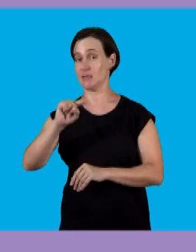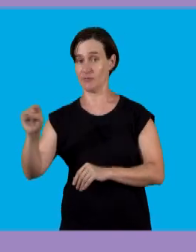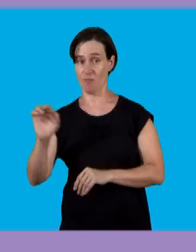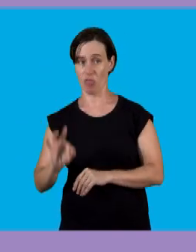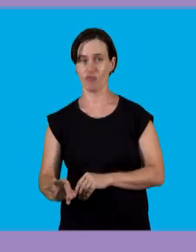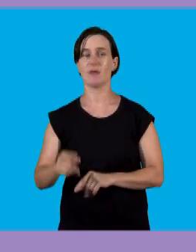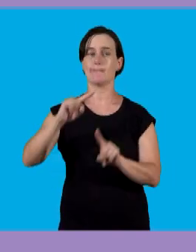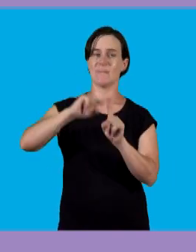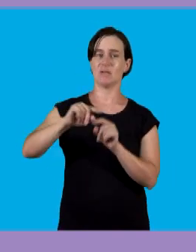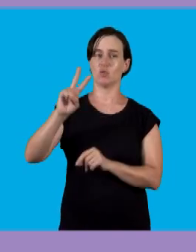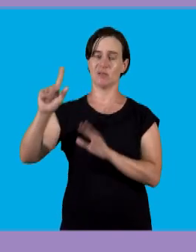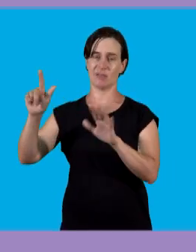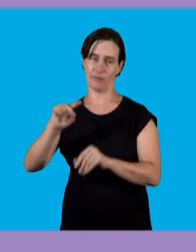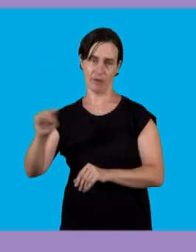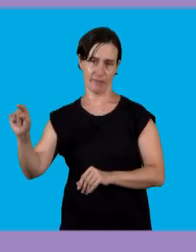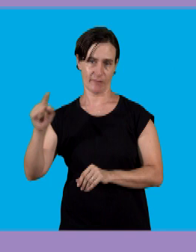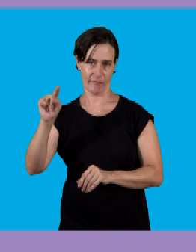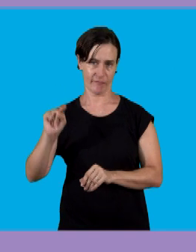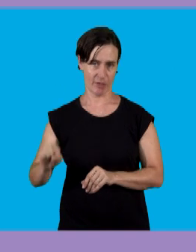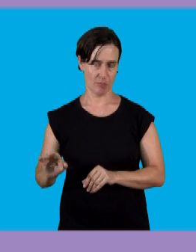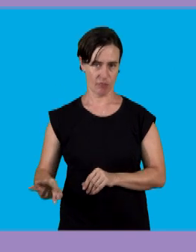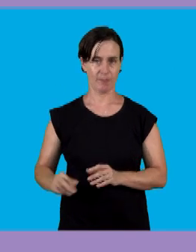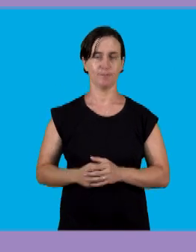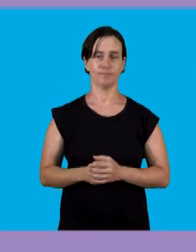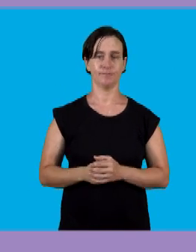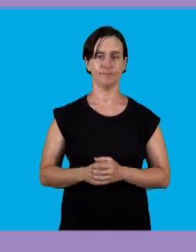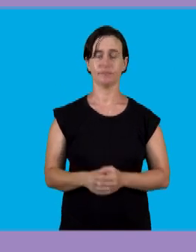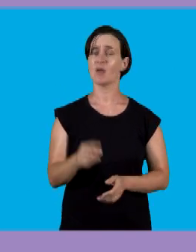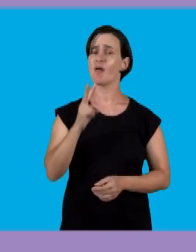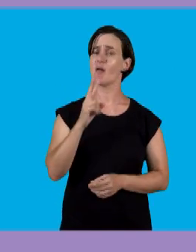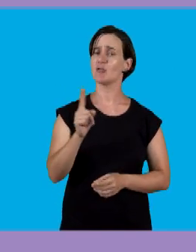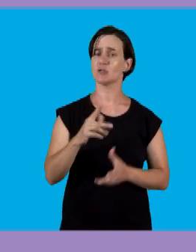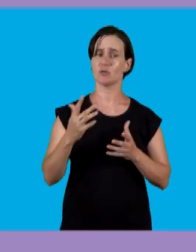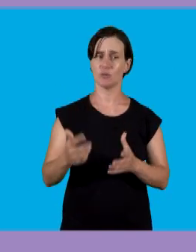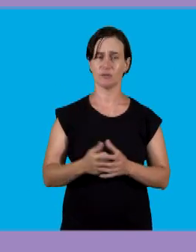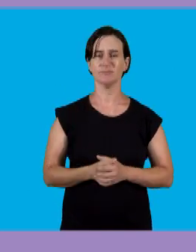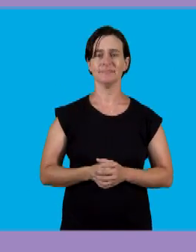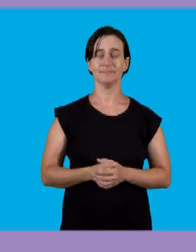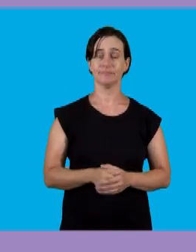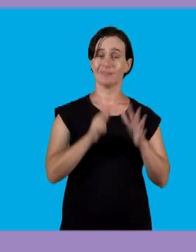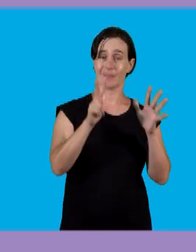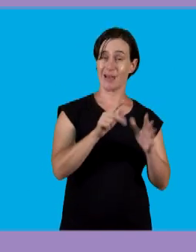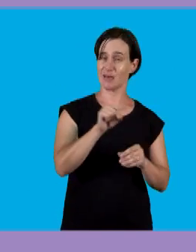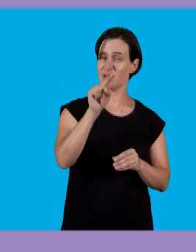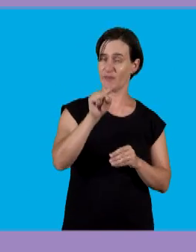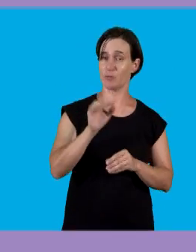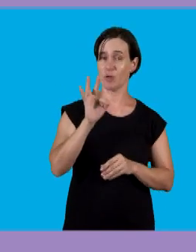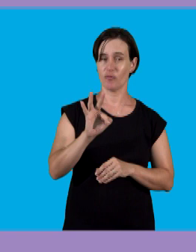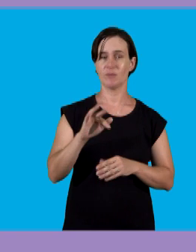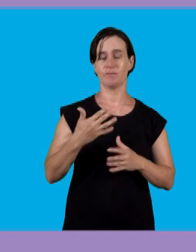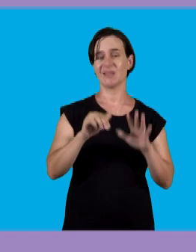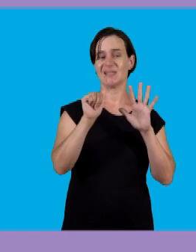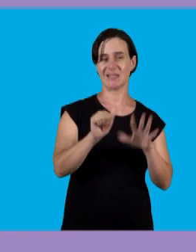27 divided by 3. And what is the answer going to be here? Well, 18 divided by 3 is 6, and we are going to